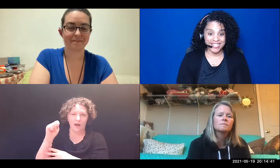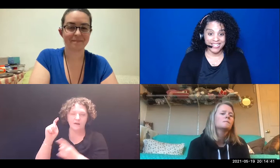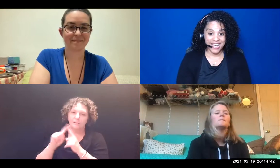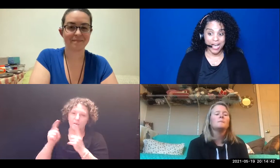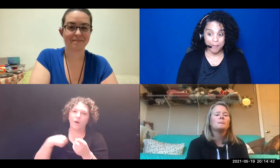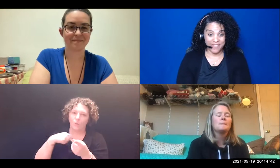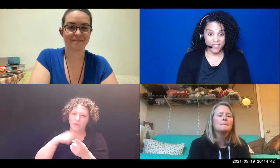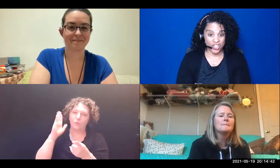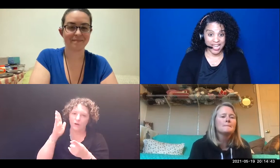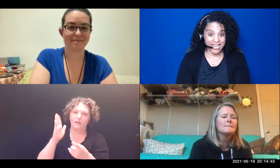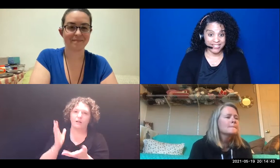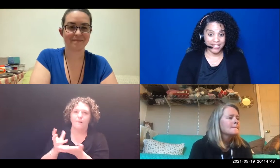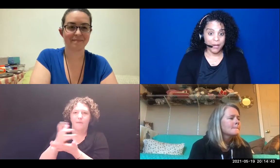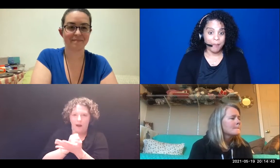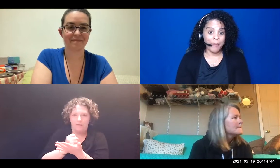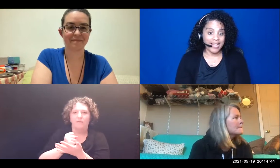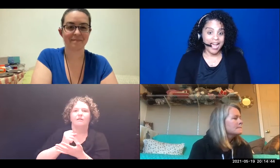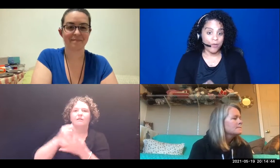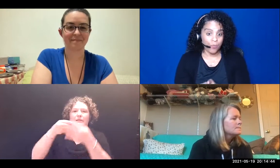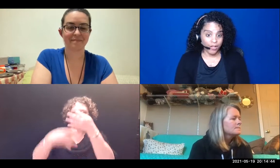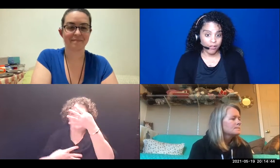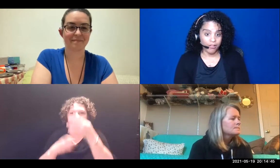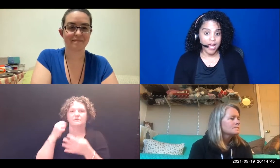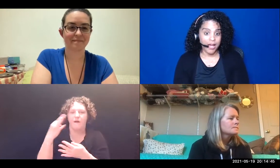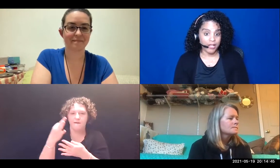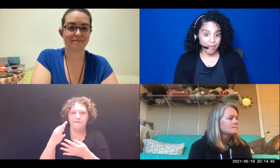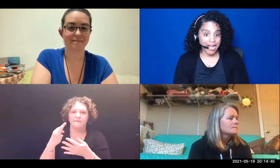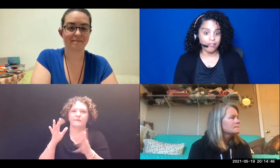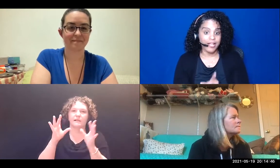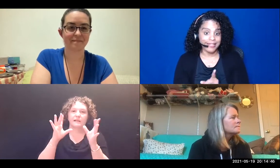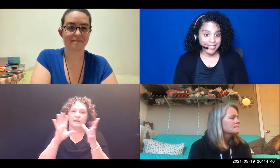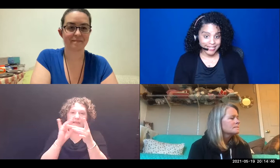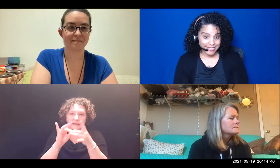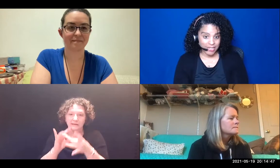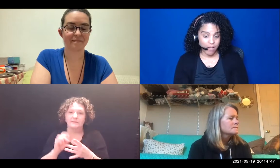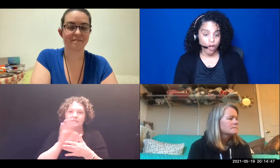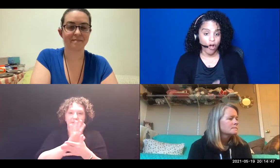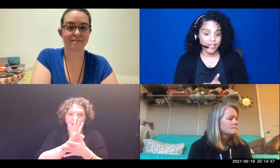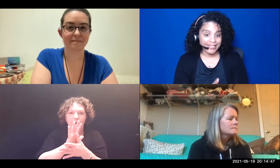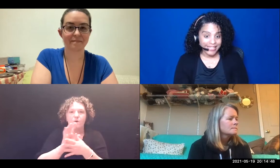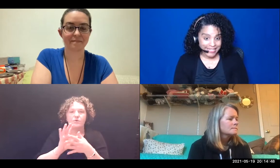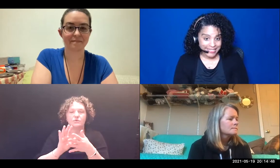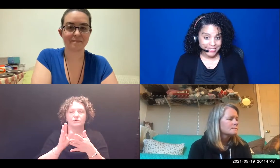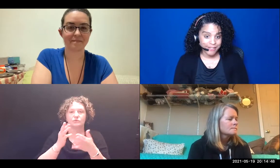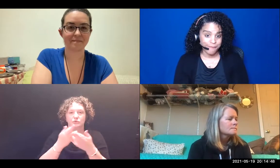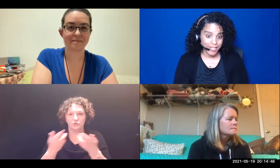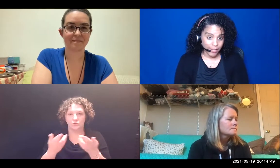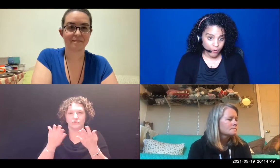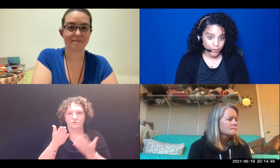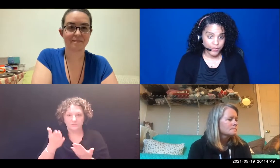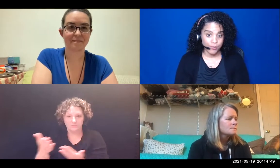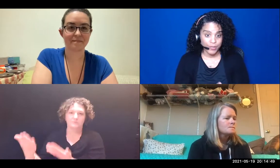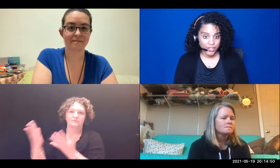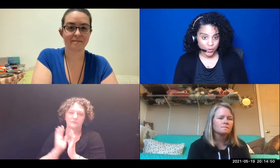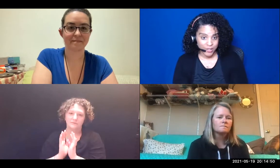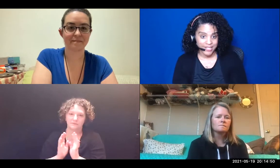website in the chat, but I will compile a list of all the links, the